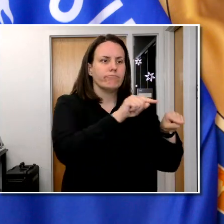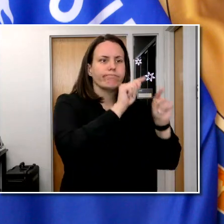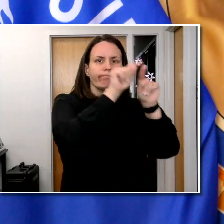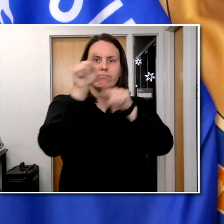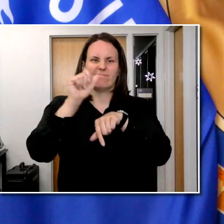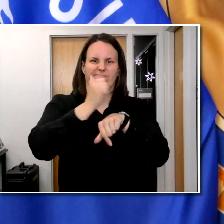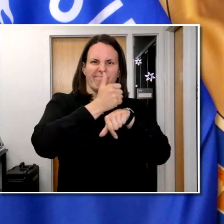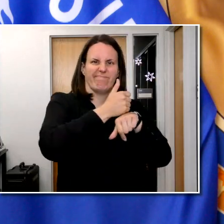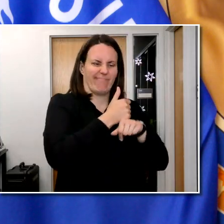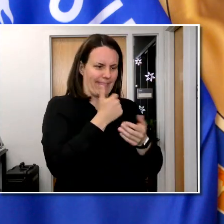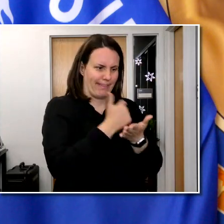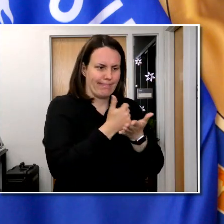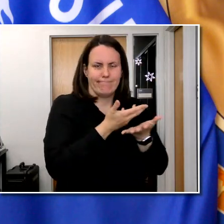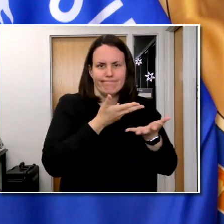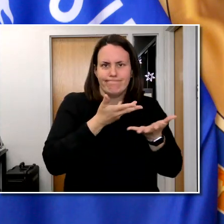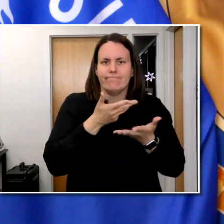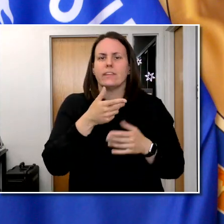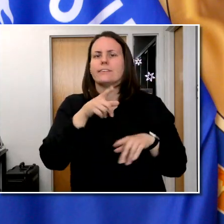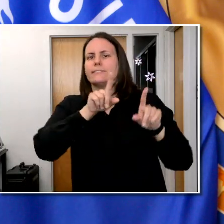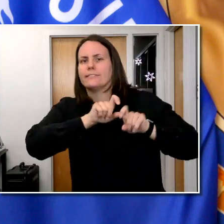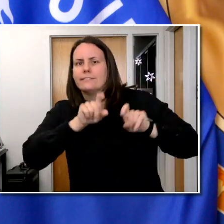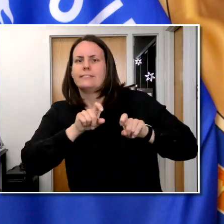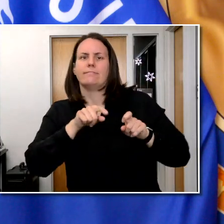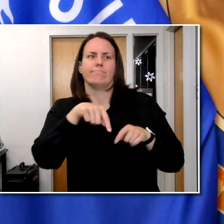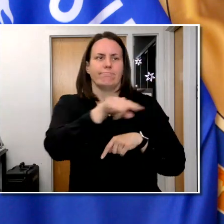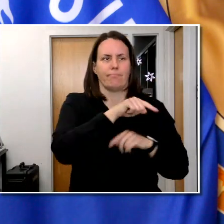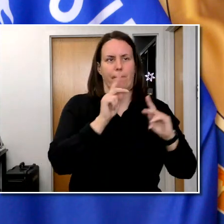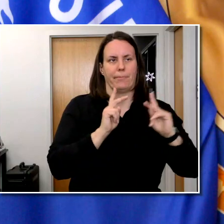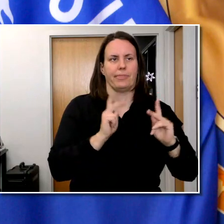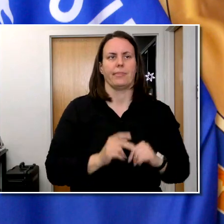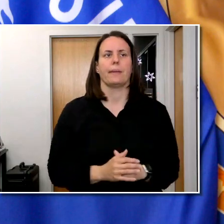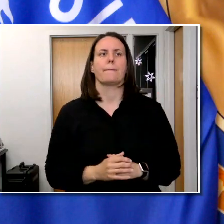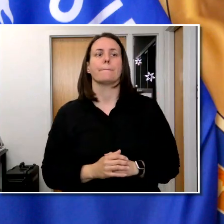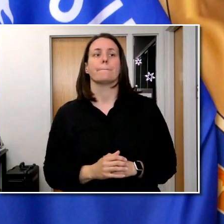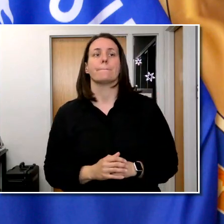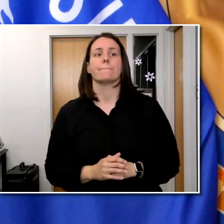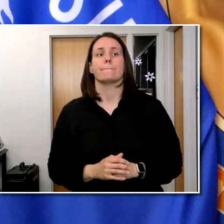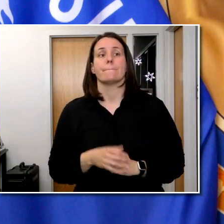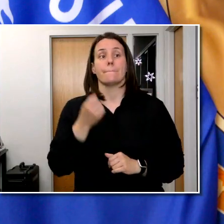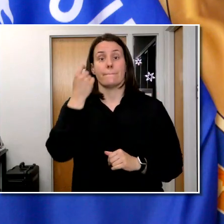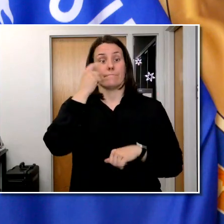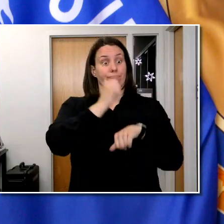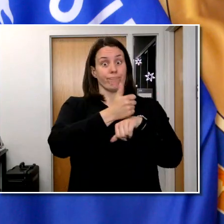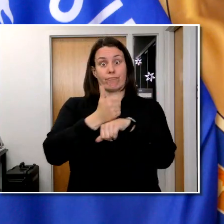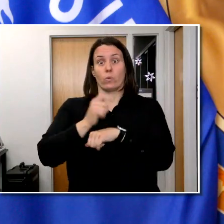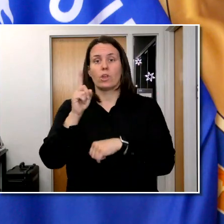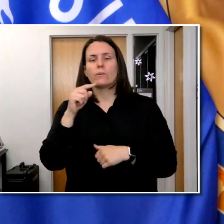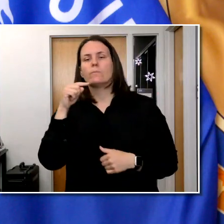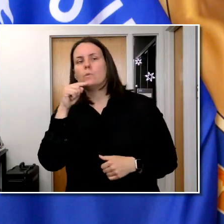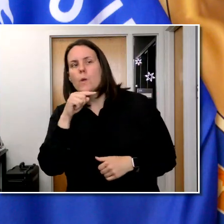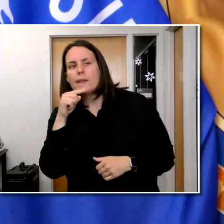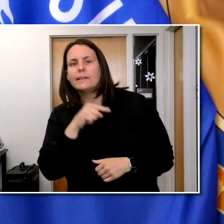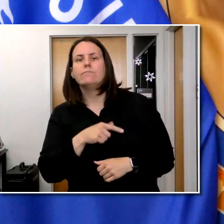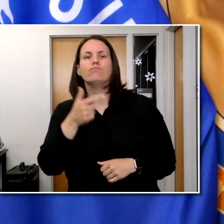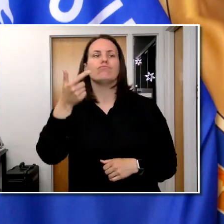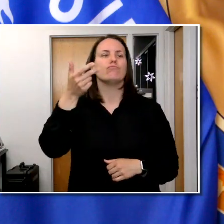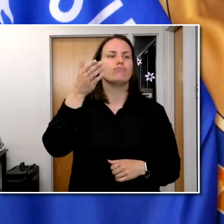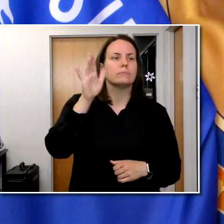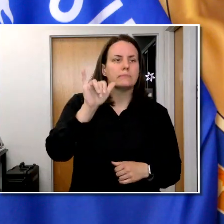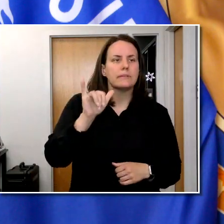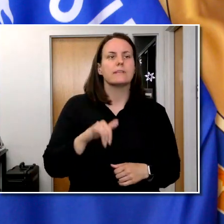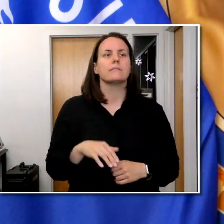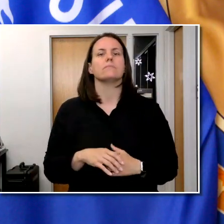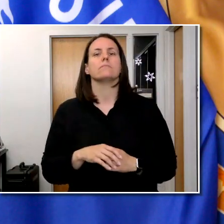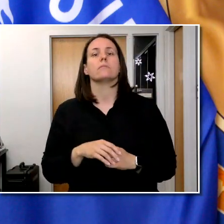ongoing testing sites set up at multiple locations in Milwaukee, at the Resch Center in Green Bay, at factories and food processors